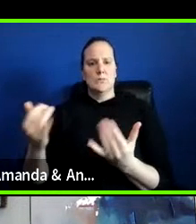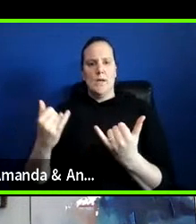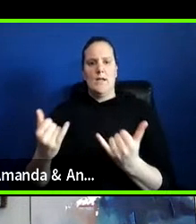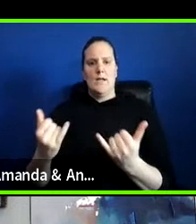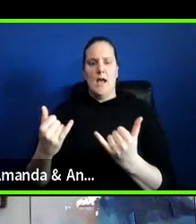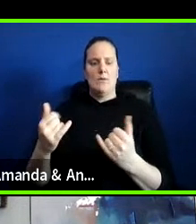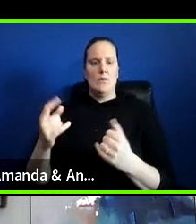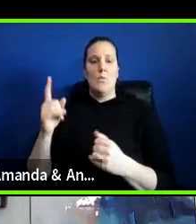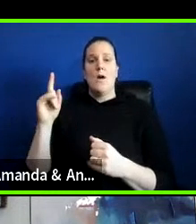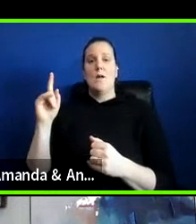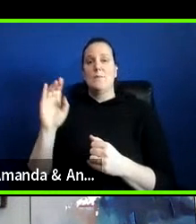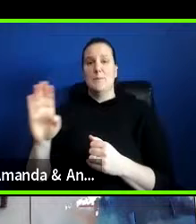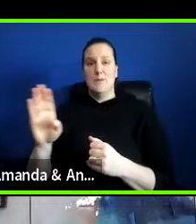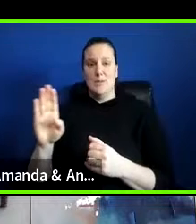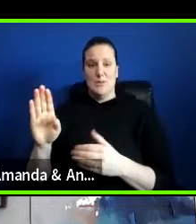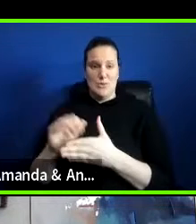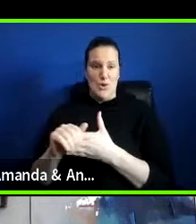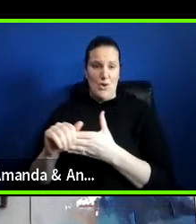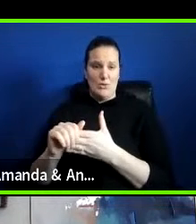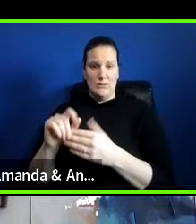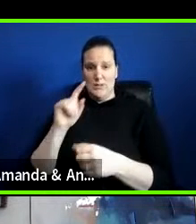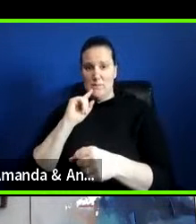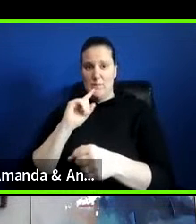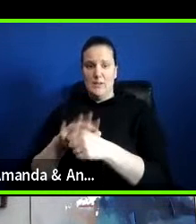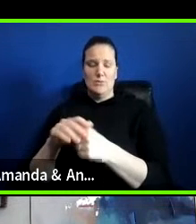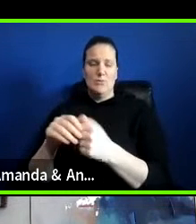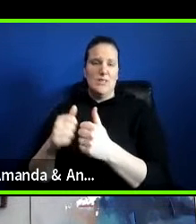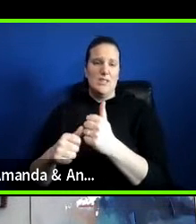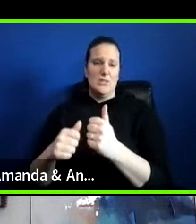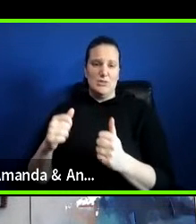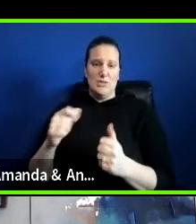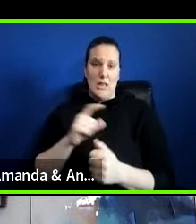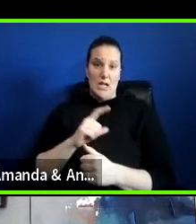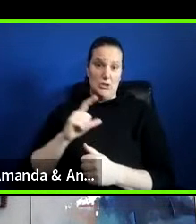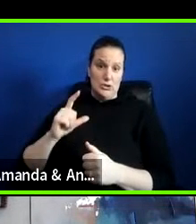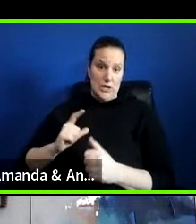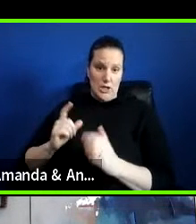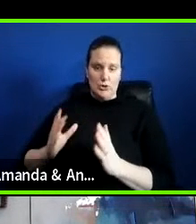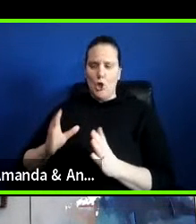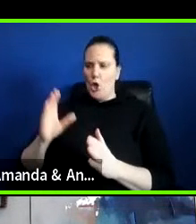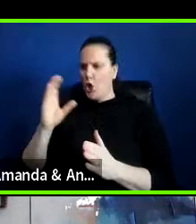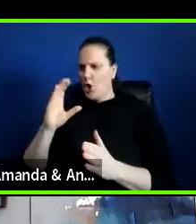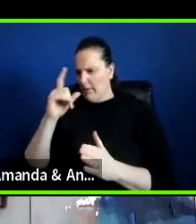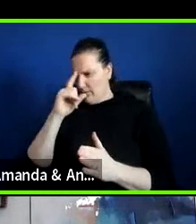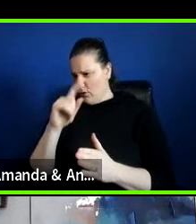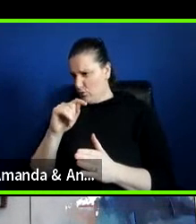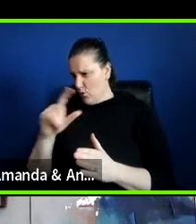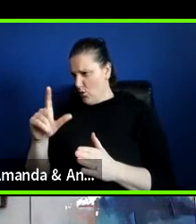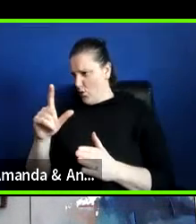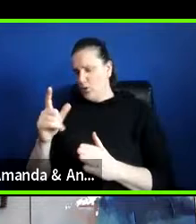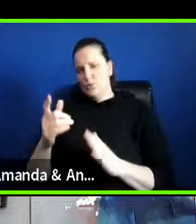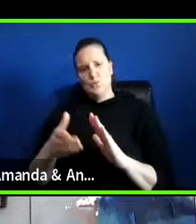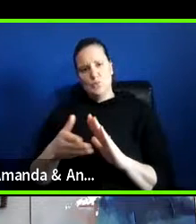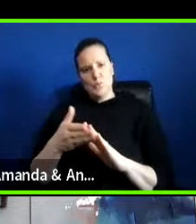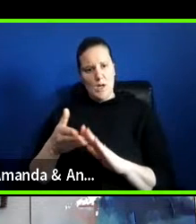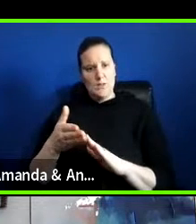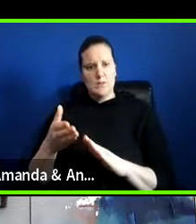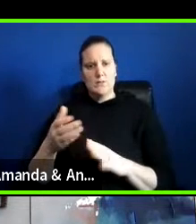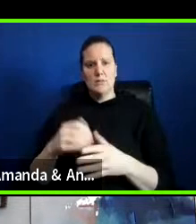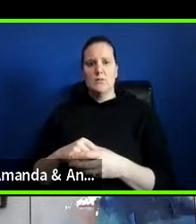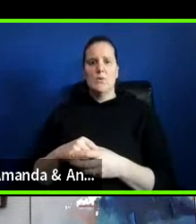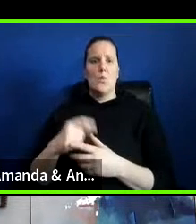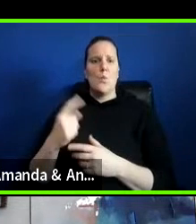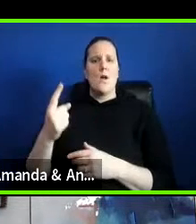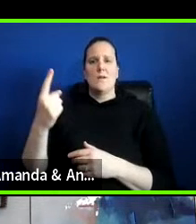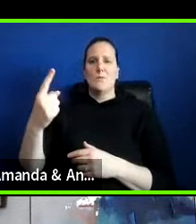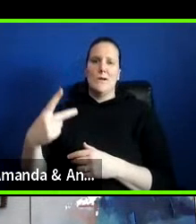been $1 billion committed from each legislature. We were looking for tolls to run, you know, in the